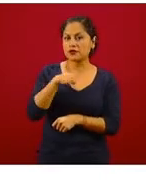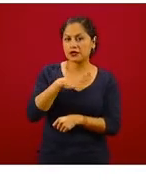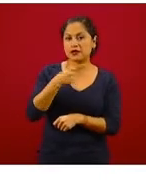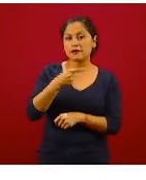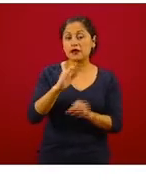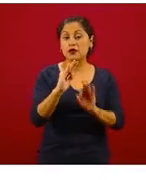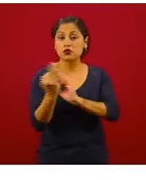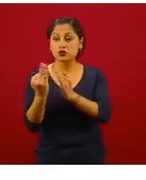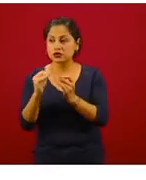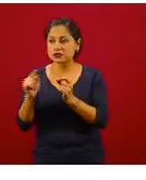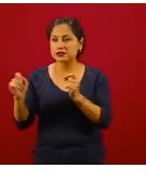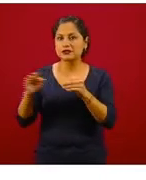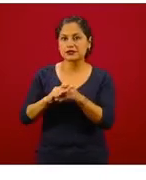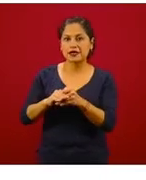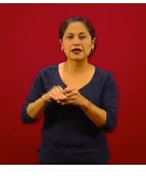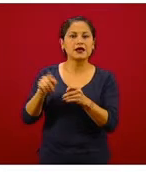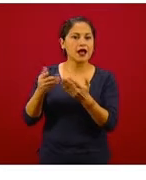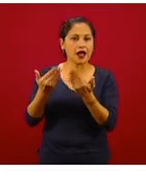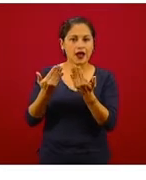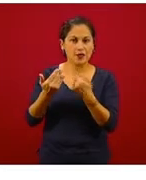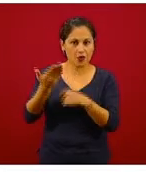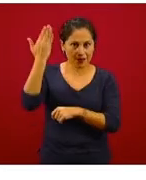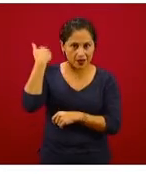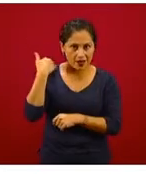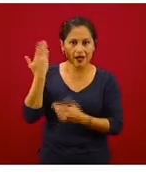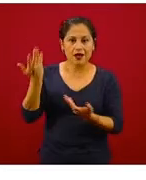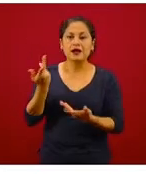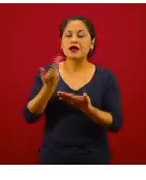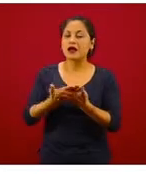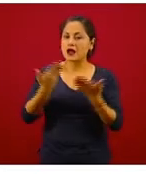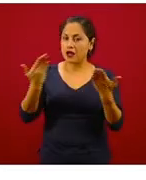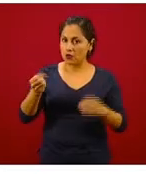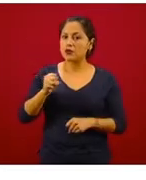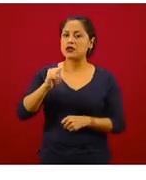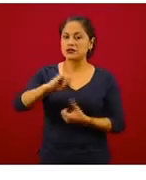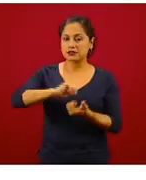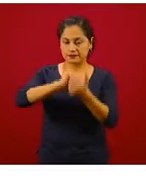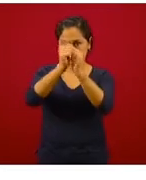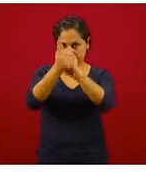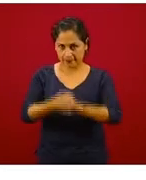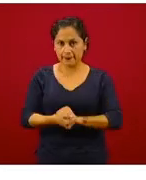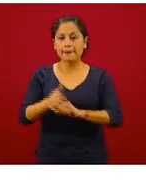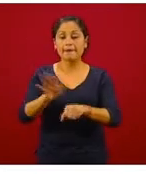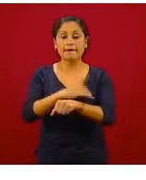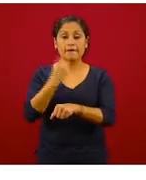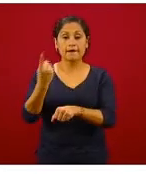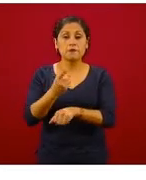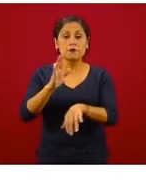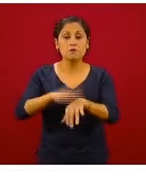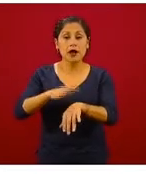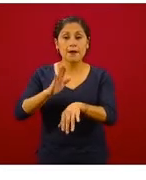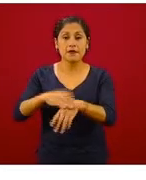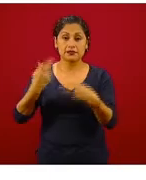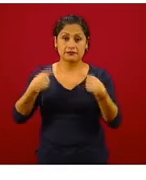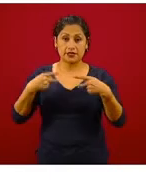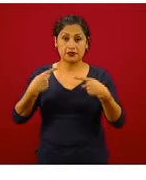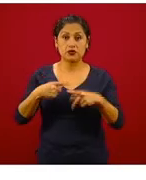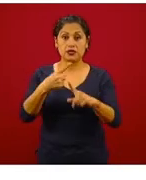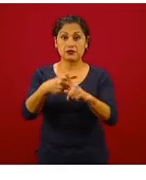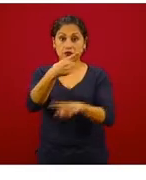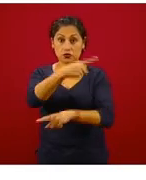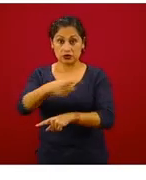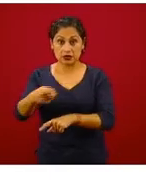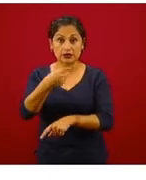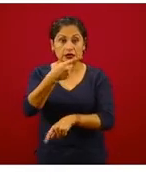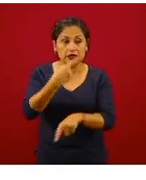of Mexico was that way before, others weren't. So the prevalence rate has increased, which